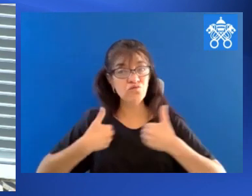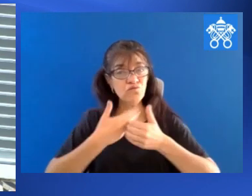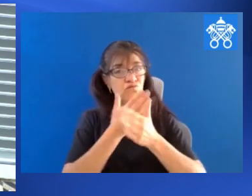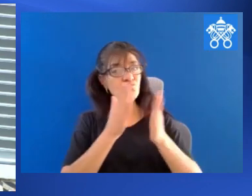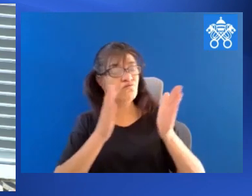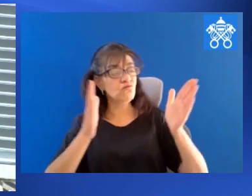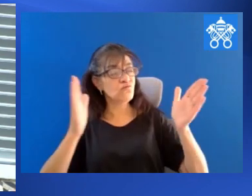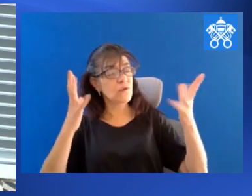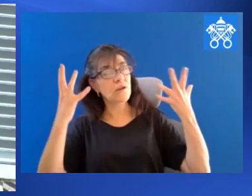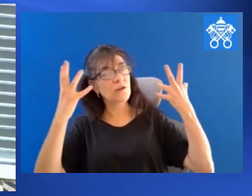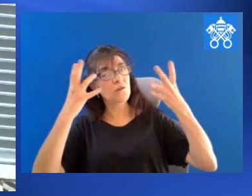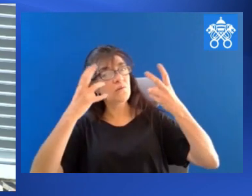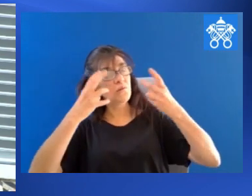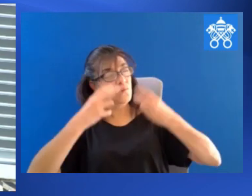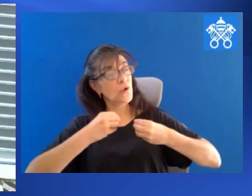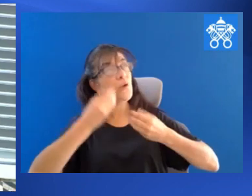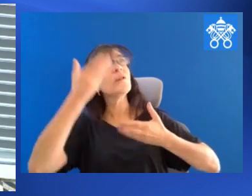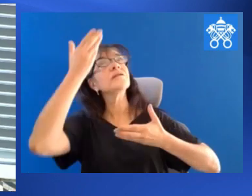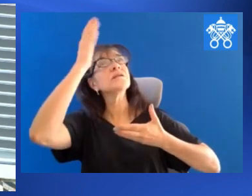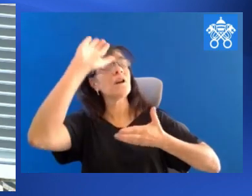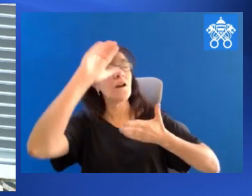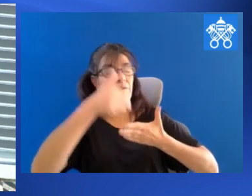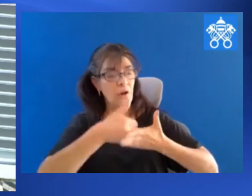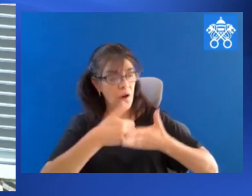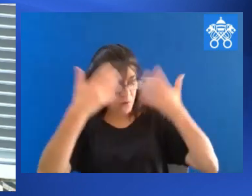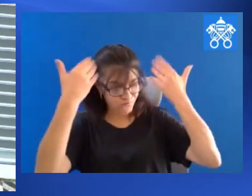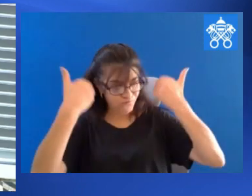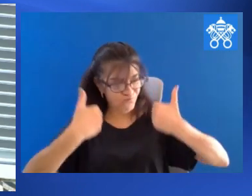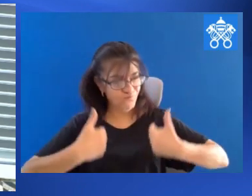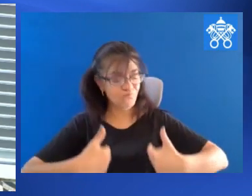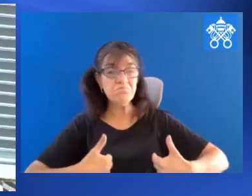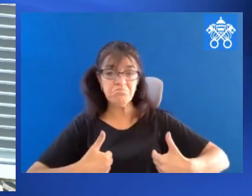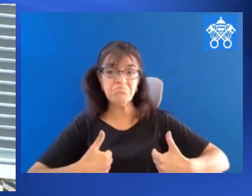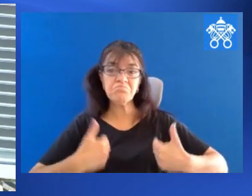and is revealed to them in all his beauty as Son of God.